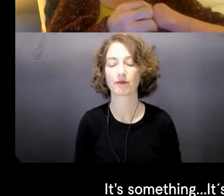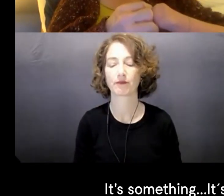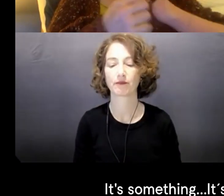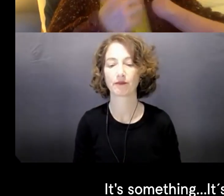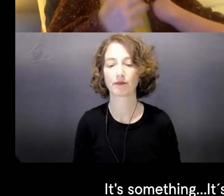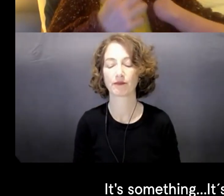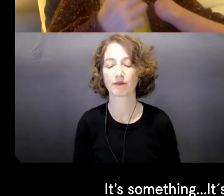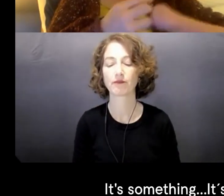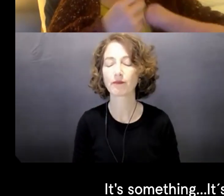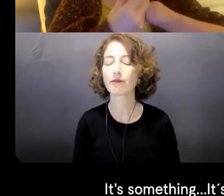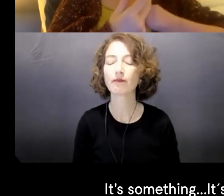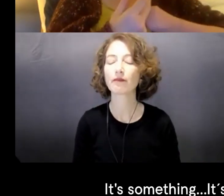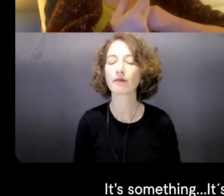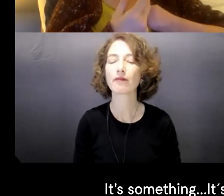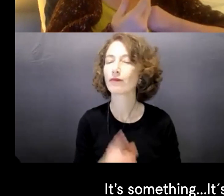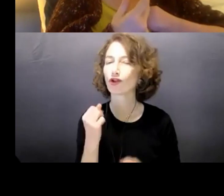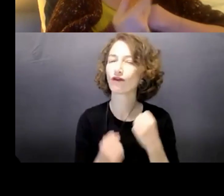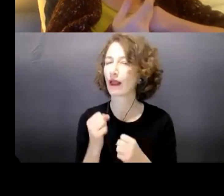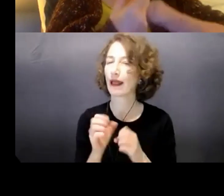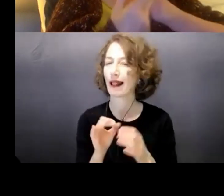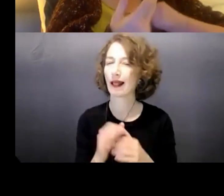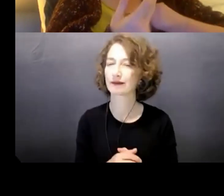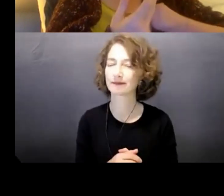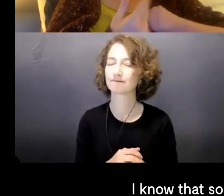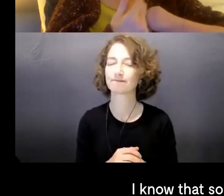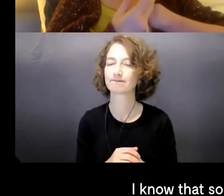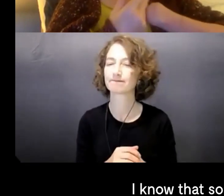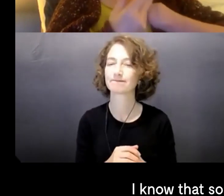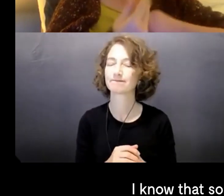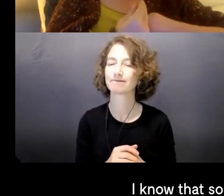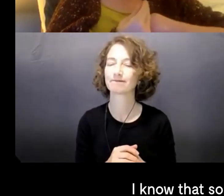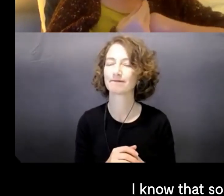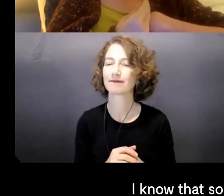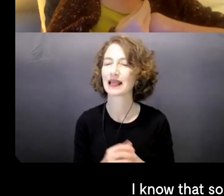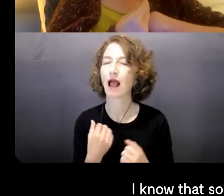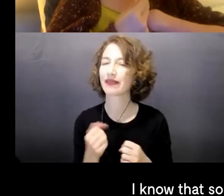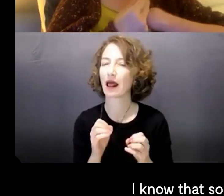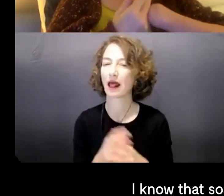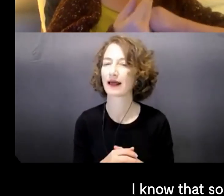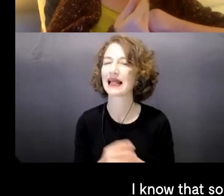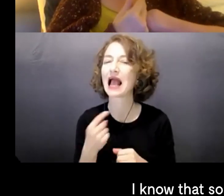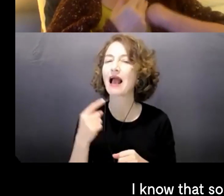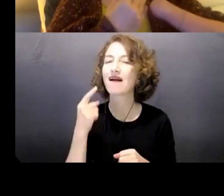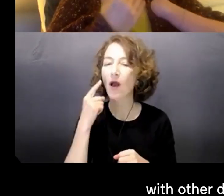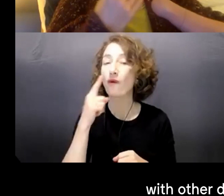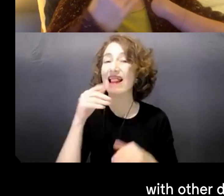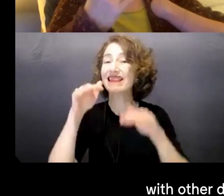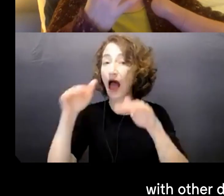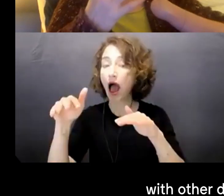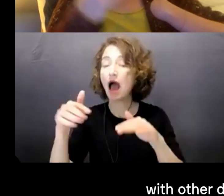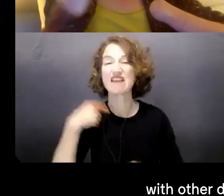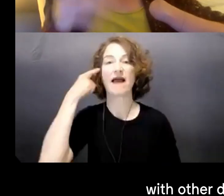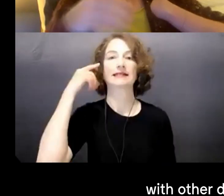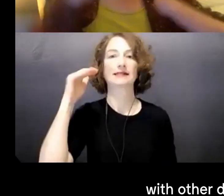it's something, it's very hard to explain because it's something I feel. I know when it's there. I know that something happens when I'm in spaces